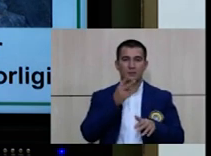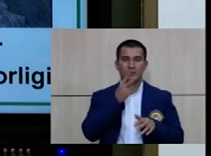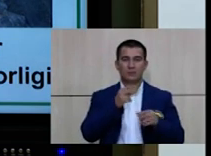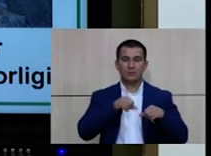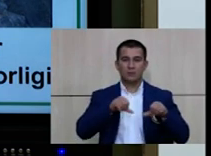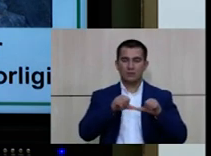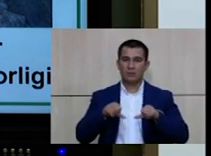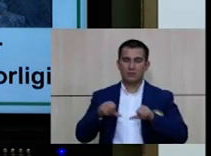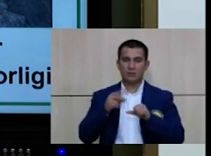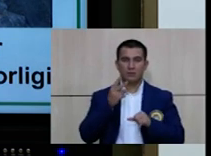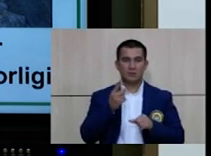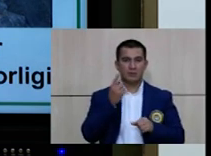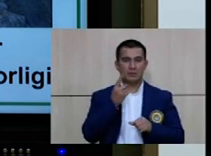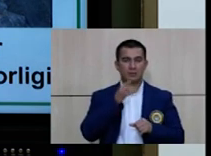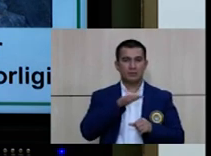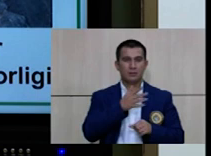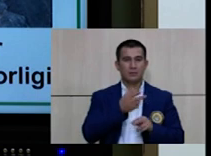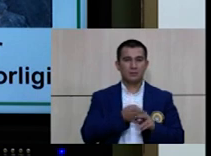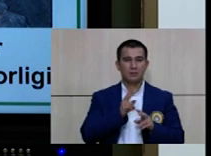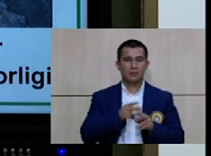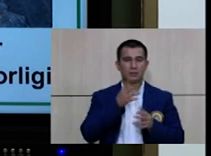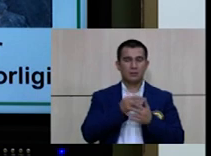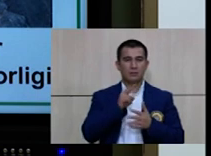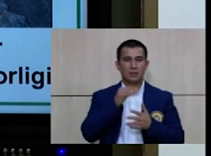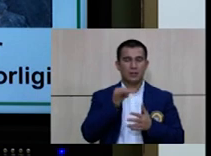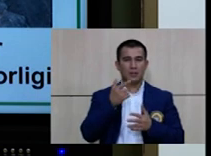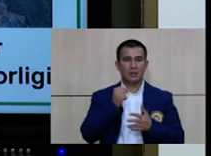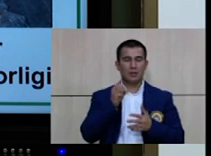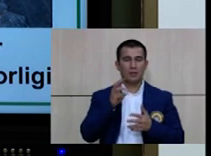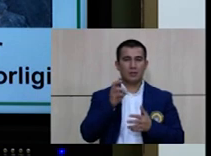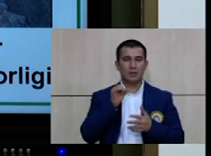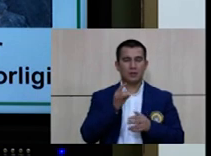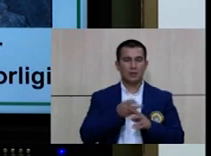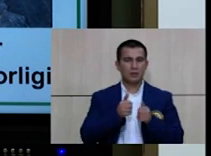bo'lib, birinchi qismi Payg'ambar Orol qo'riqxonasi.